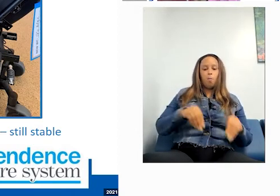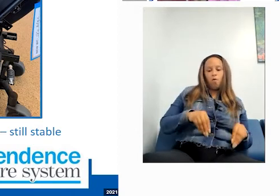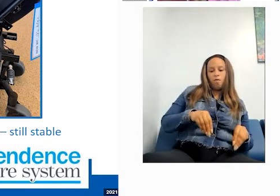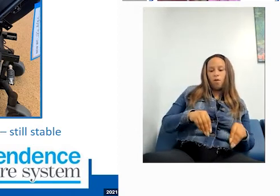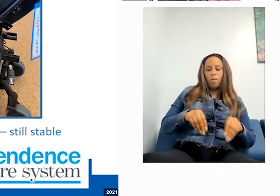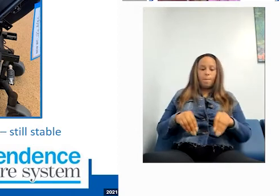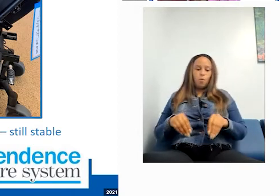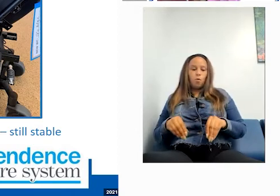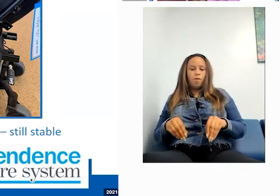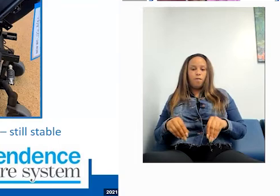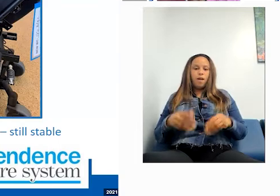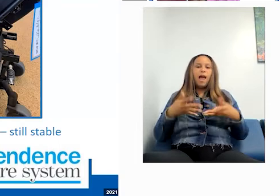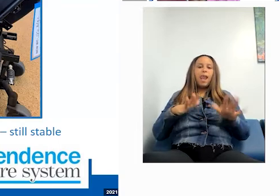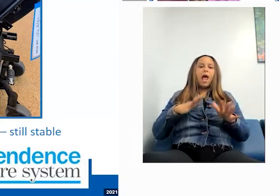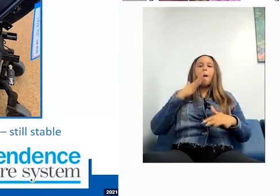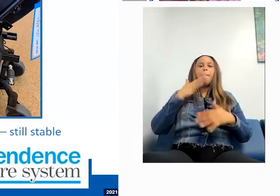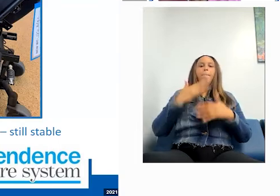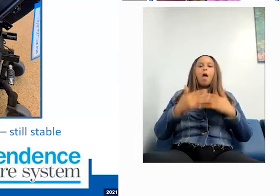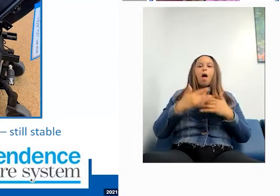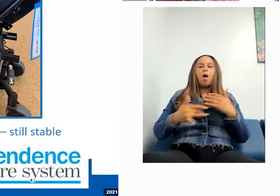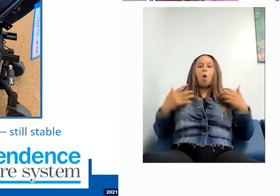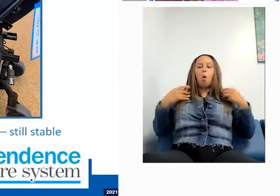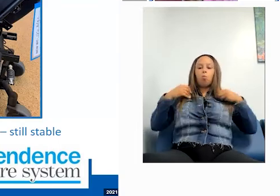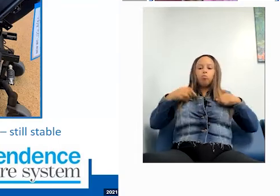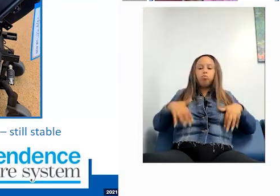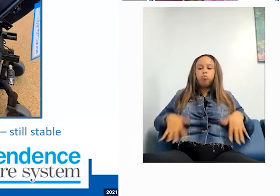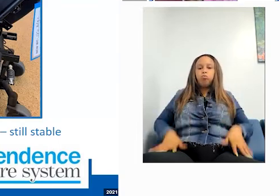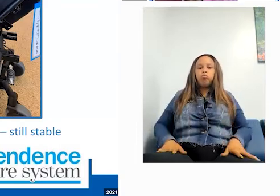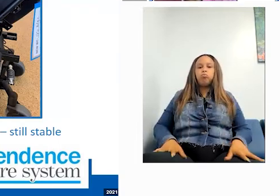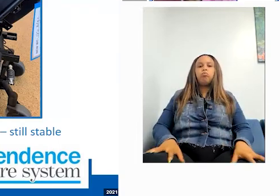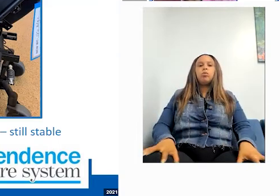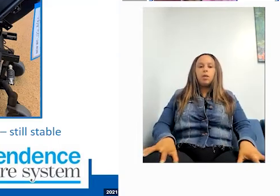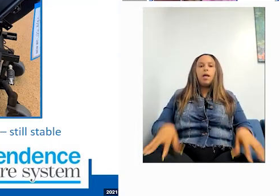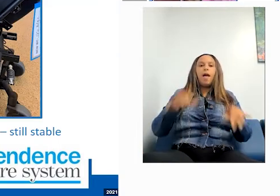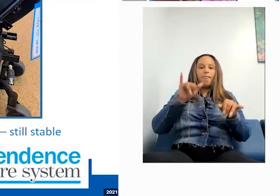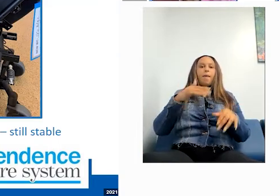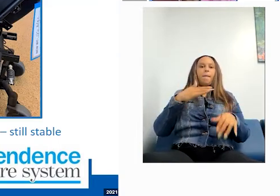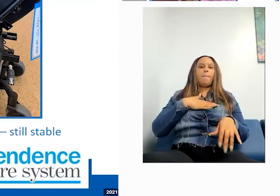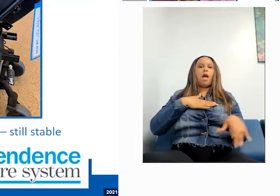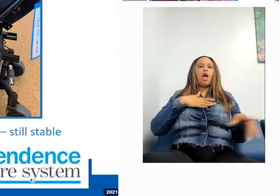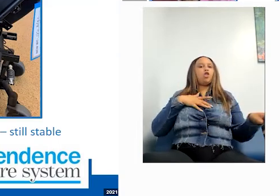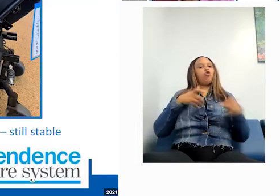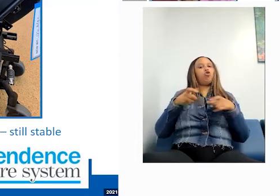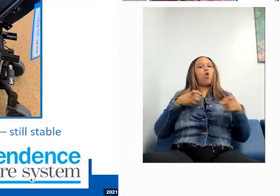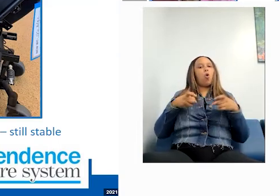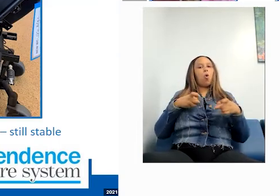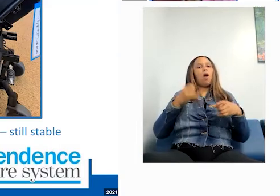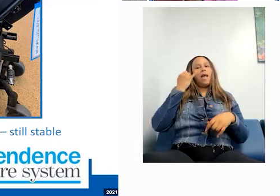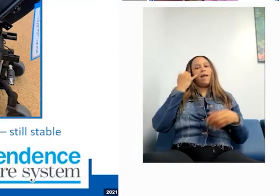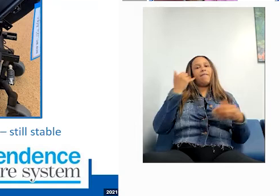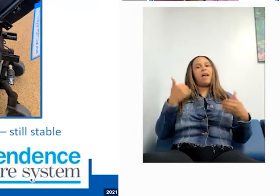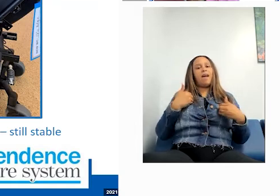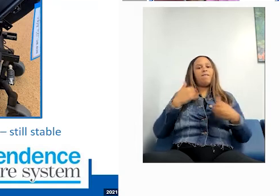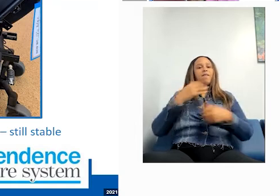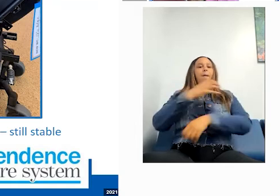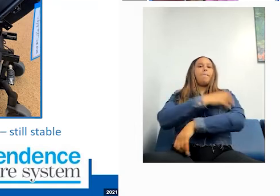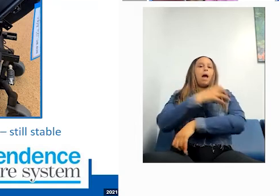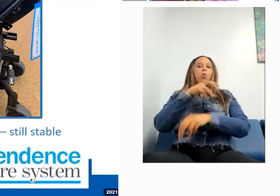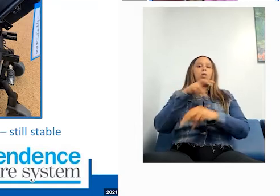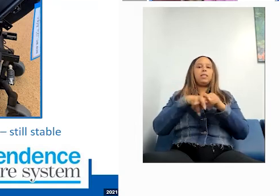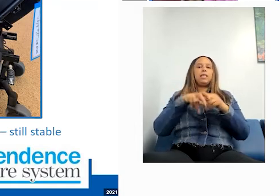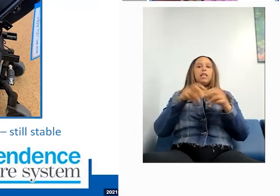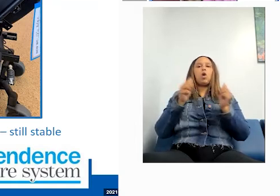underneath my buttocks. And all of that is in my control if I have power seating with